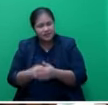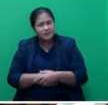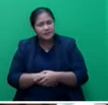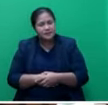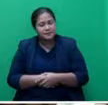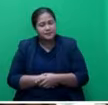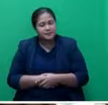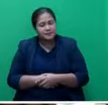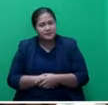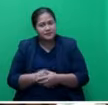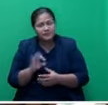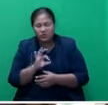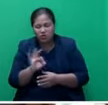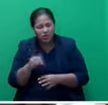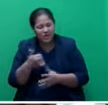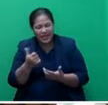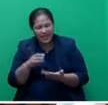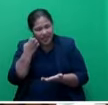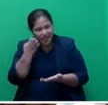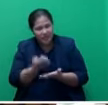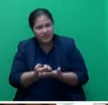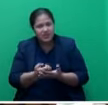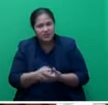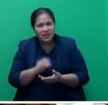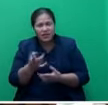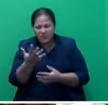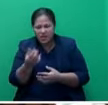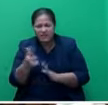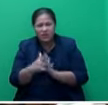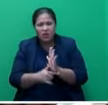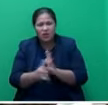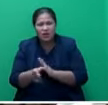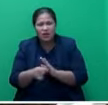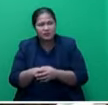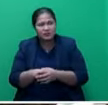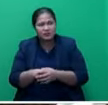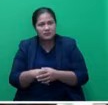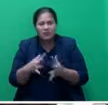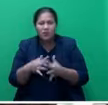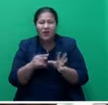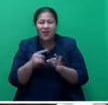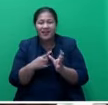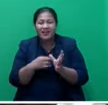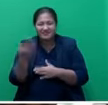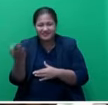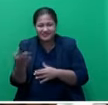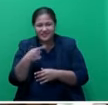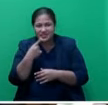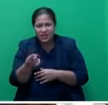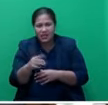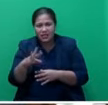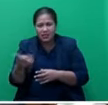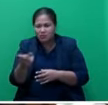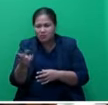Not a single shred of evidence, yet we have lawyers. Honourable Wanganika said that she and the Honourable Nawai Kula are the only practicing